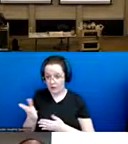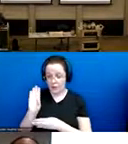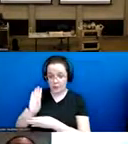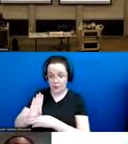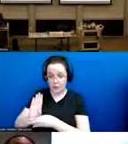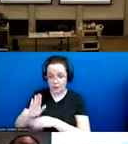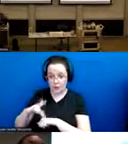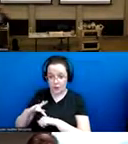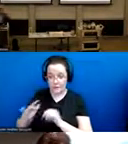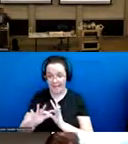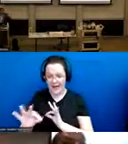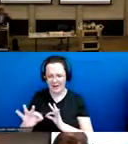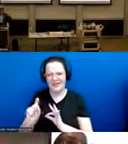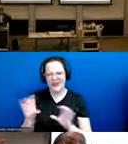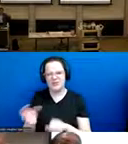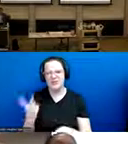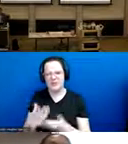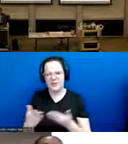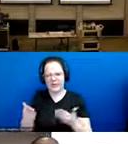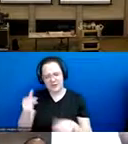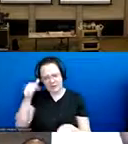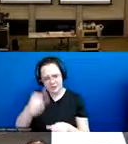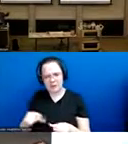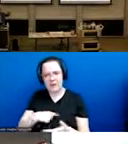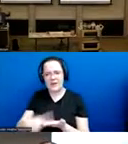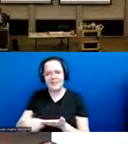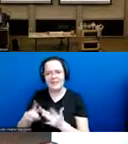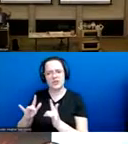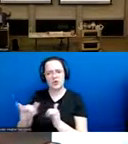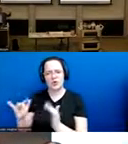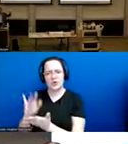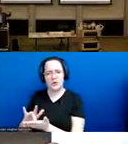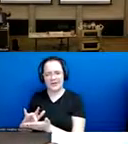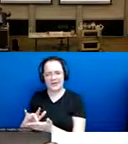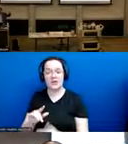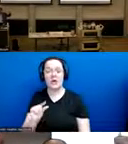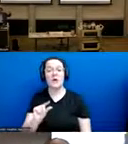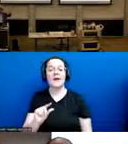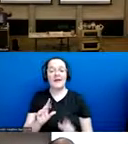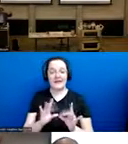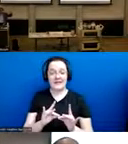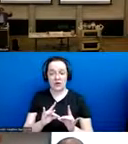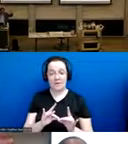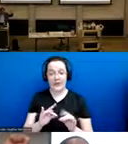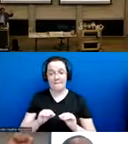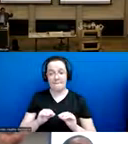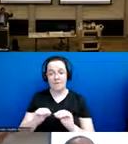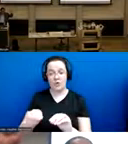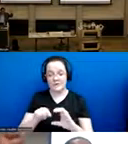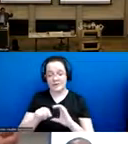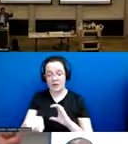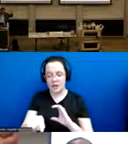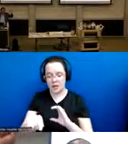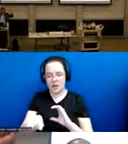remember, we always talk about these coincidences, right? Entanglement moves, and then it moves over fibers, and then you need to know which photon